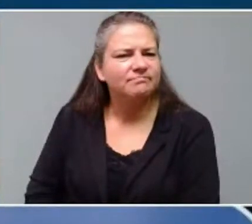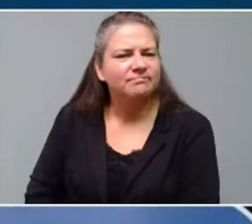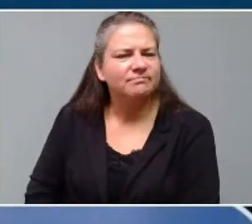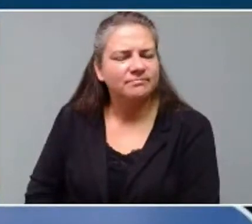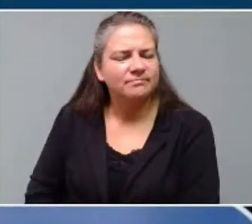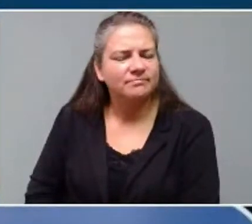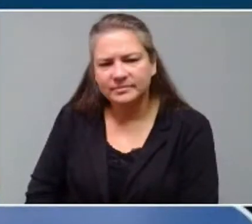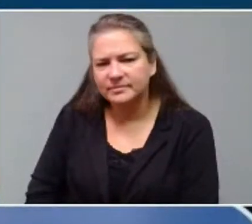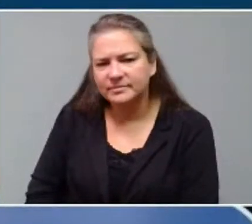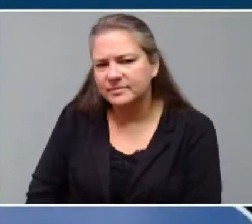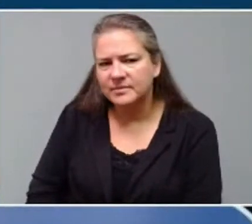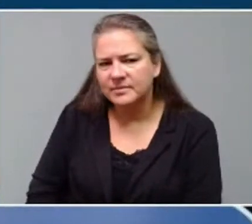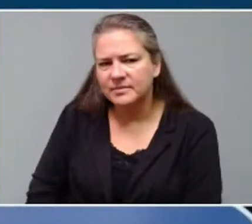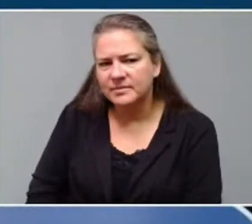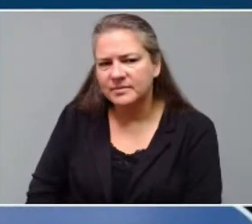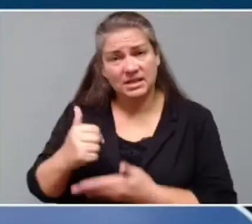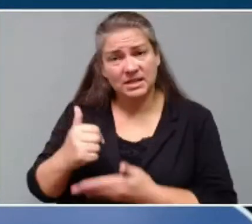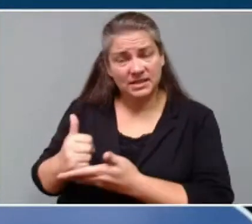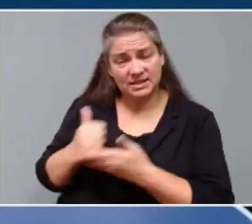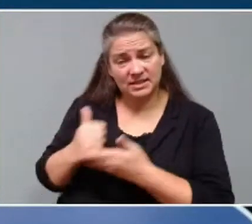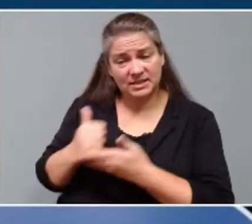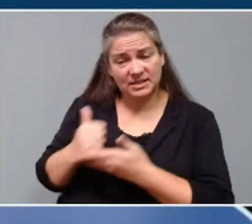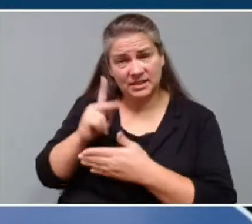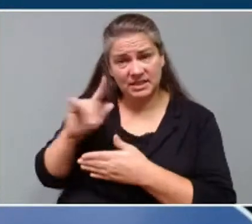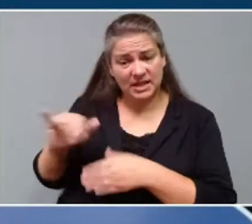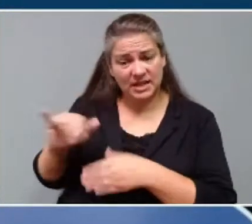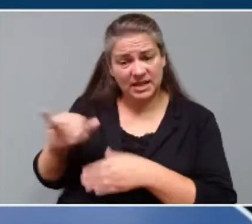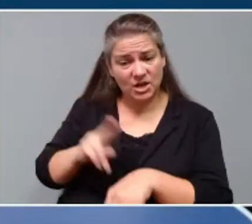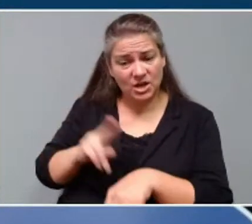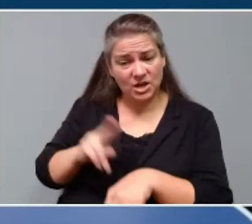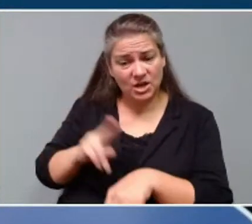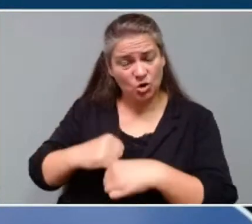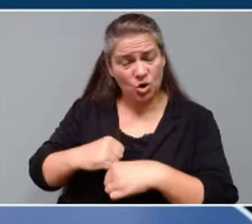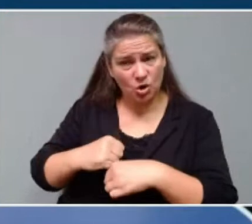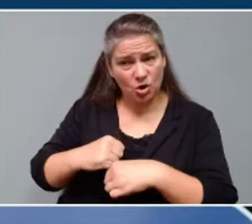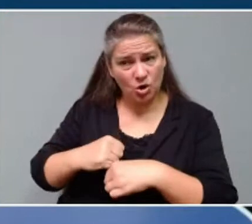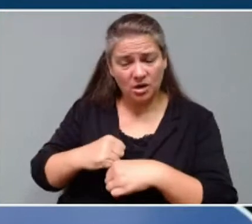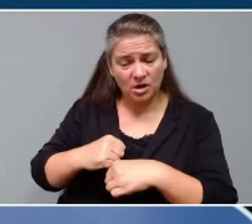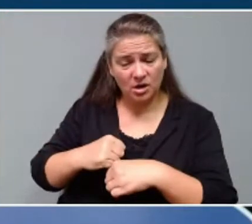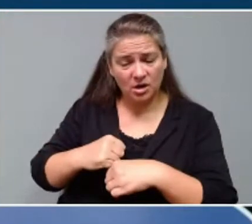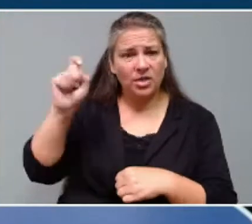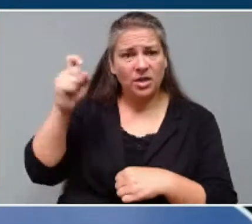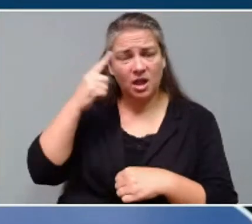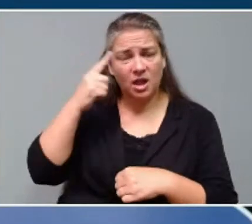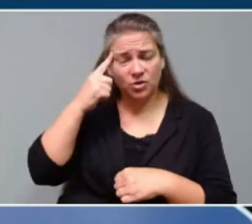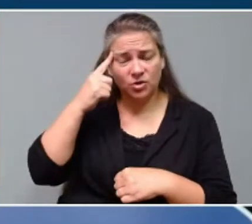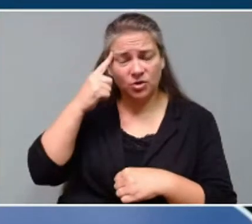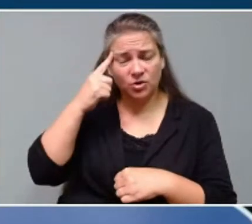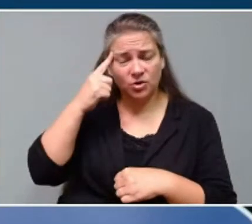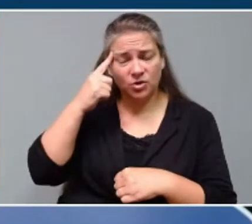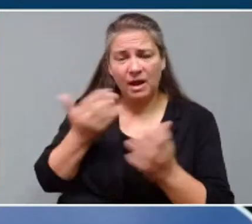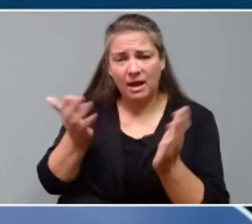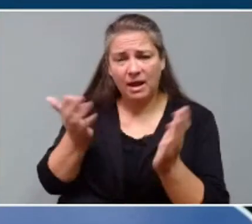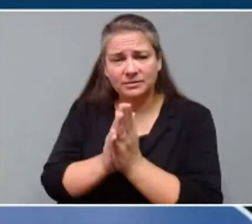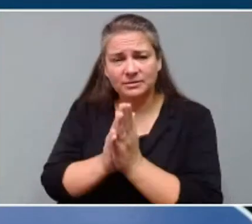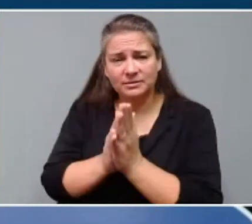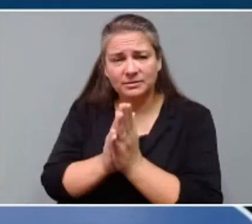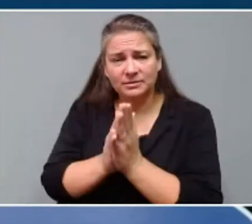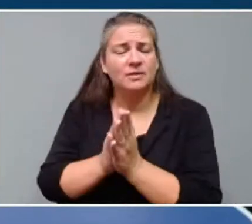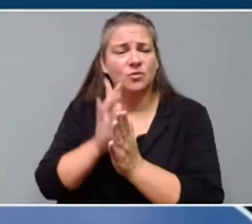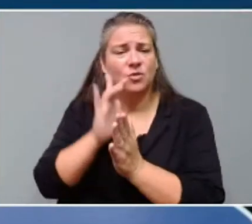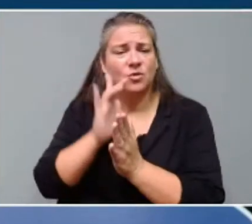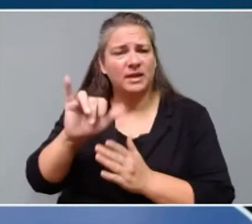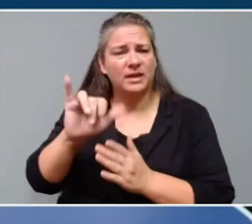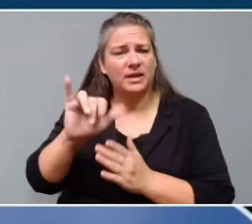Kentucky National Guard, the request by the governor for the HHS DMAT team, and